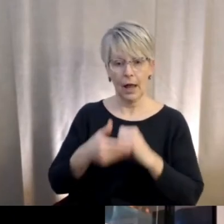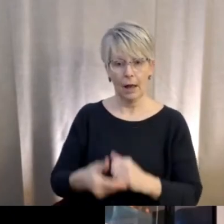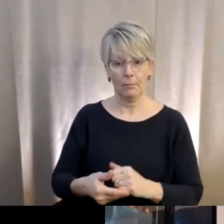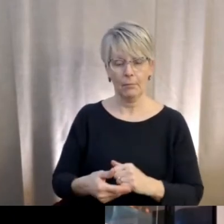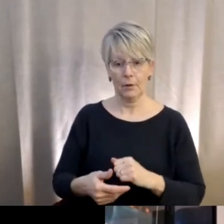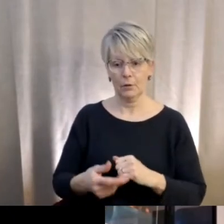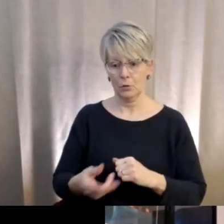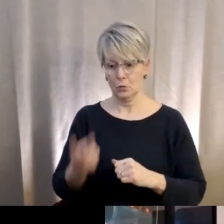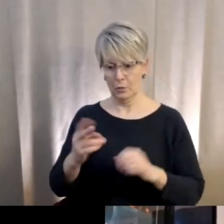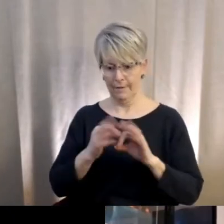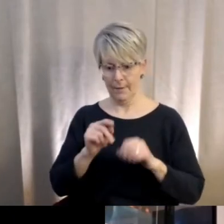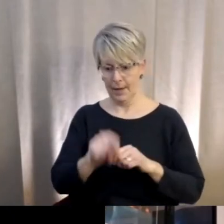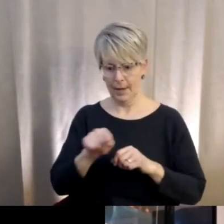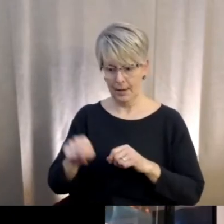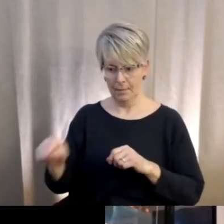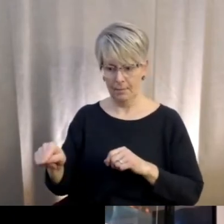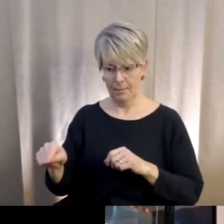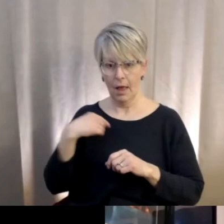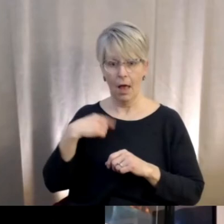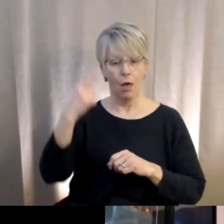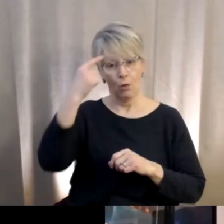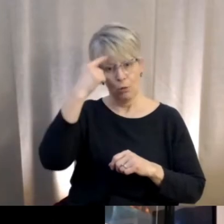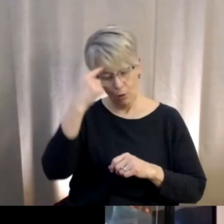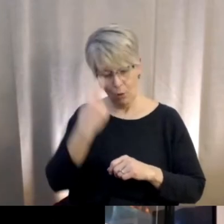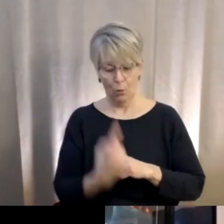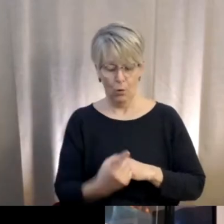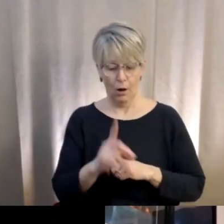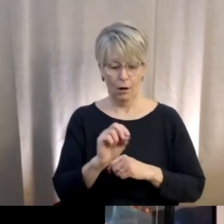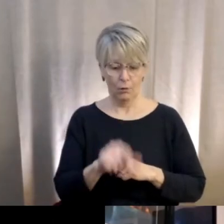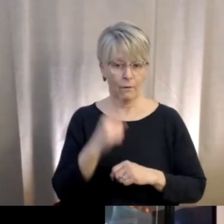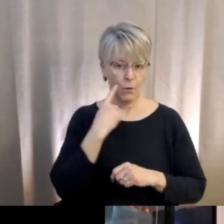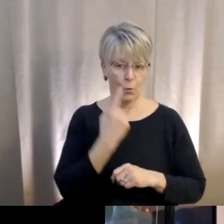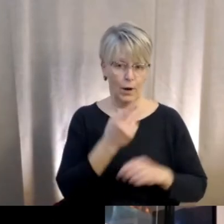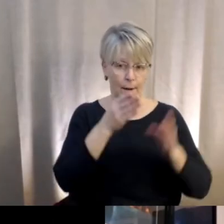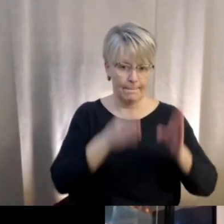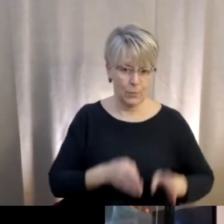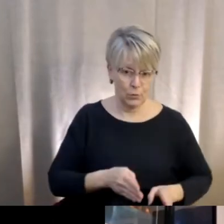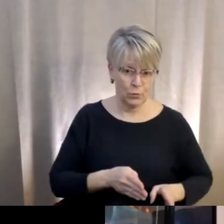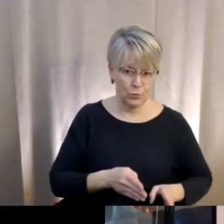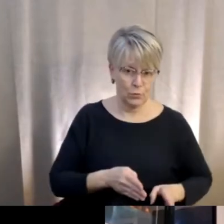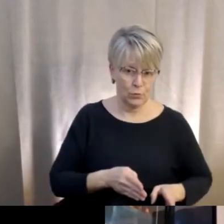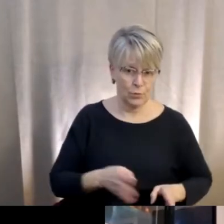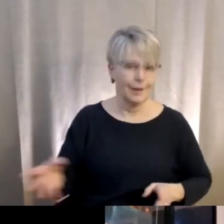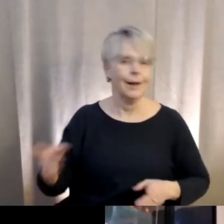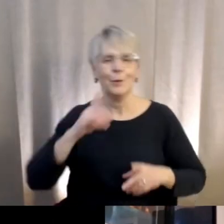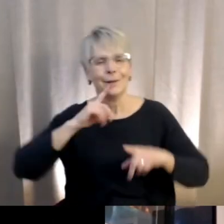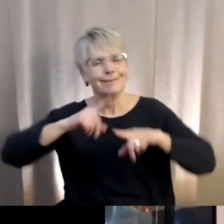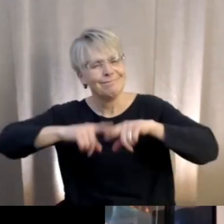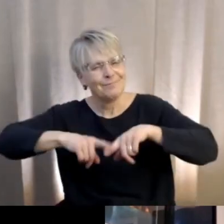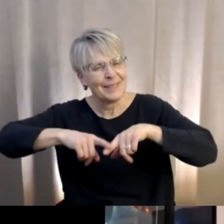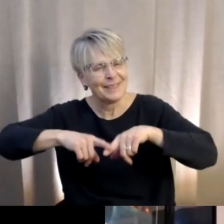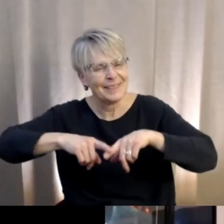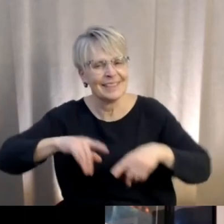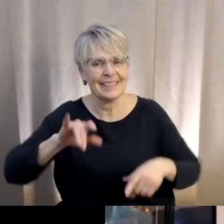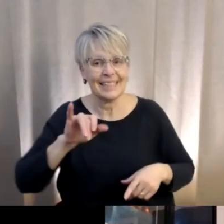members. Is that right? I thought like one dog was only meant for one person. Depends what it is, right? If